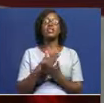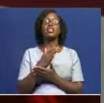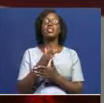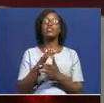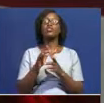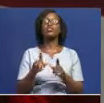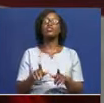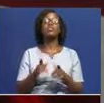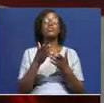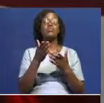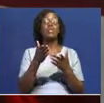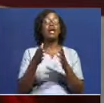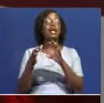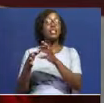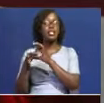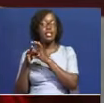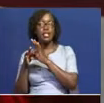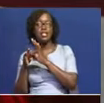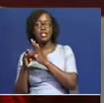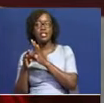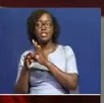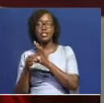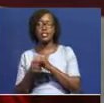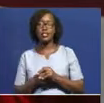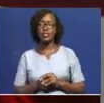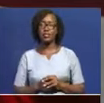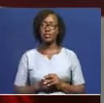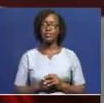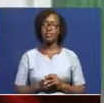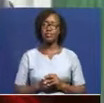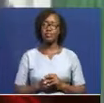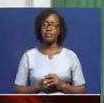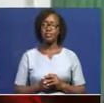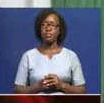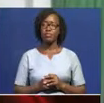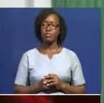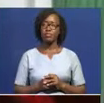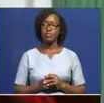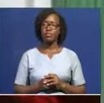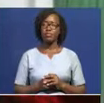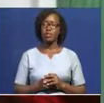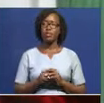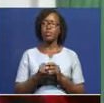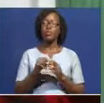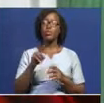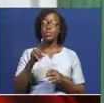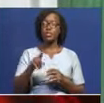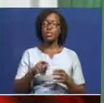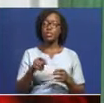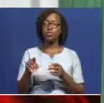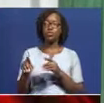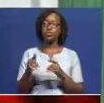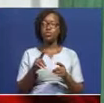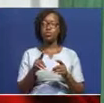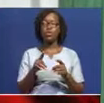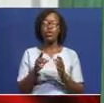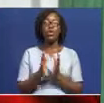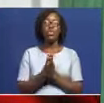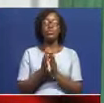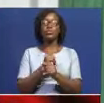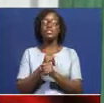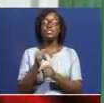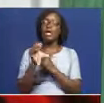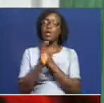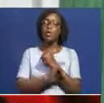na kurithi hiyo property. So we really want you to prioritize that. What we need to do ni kupenda nchi yetu,